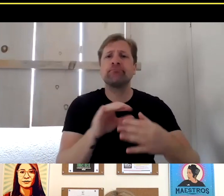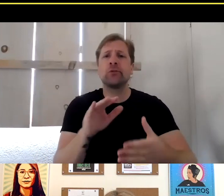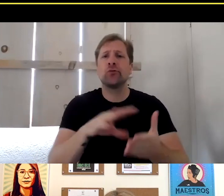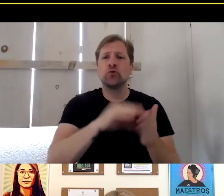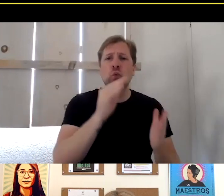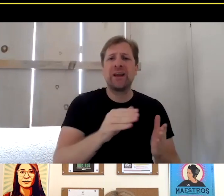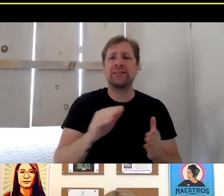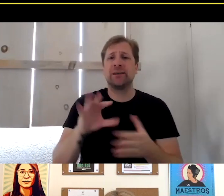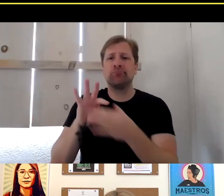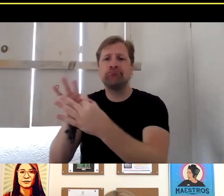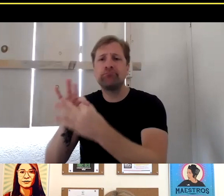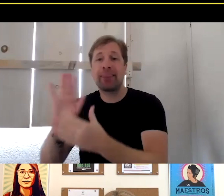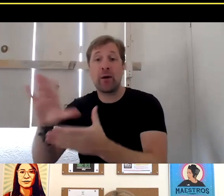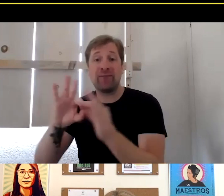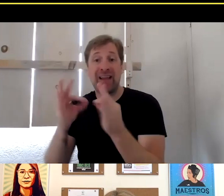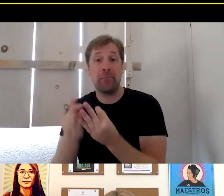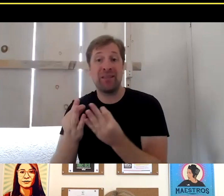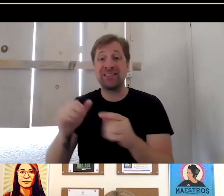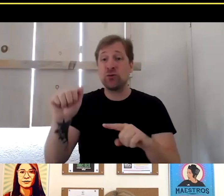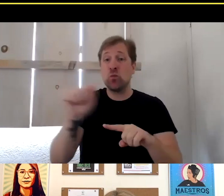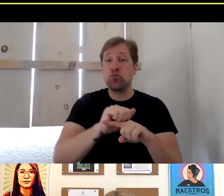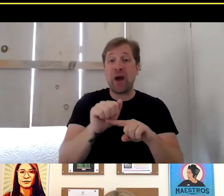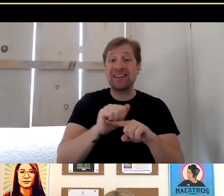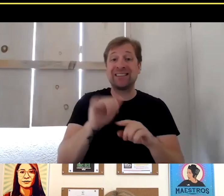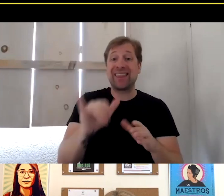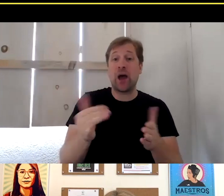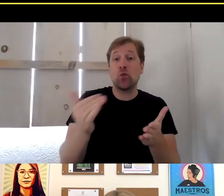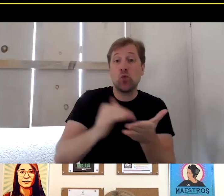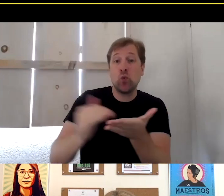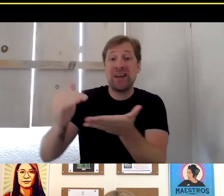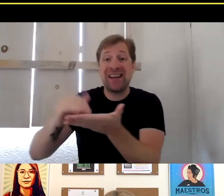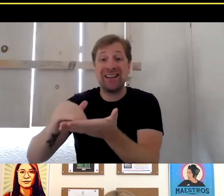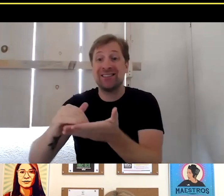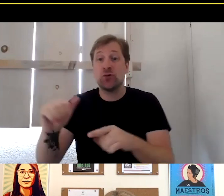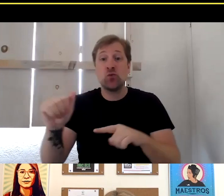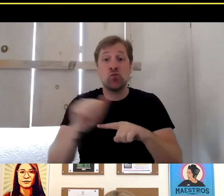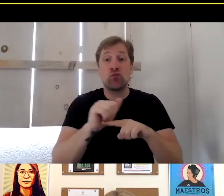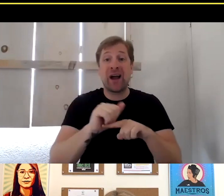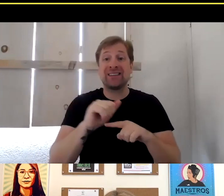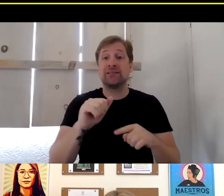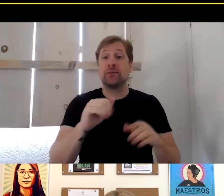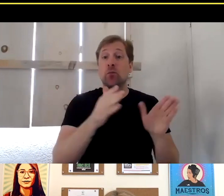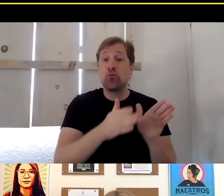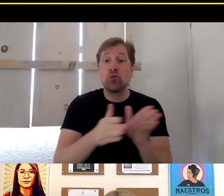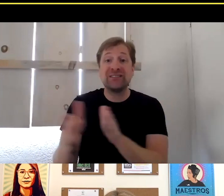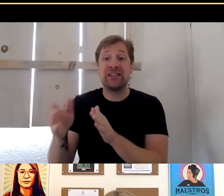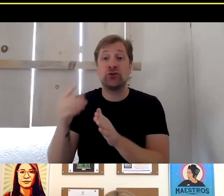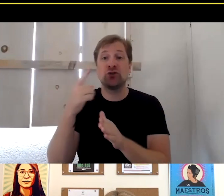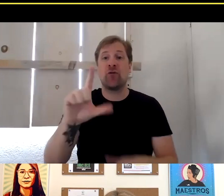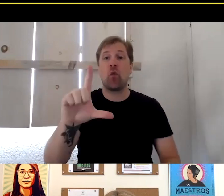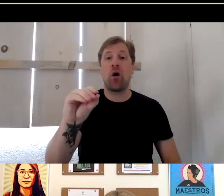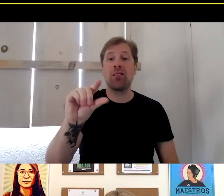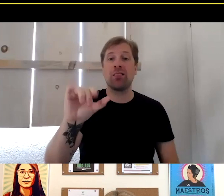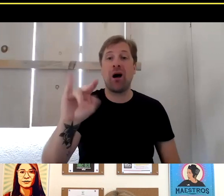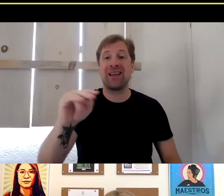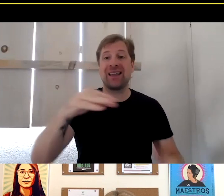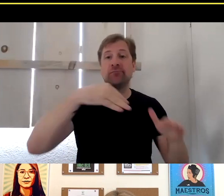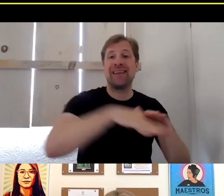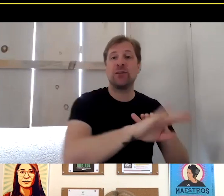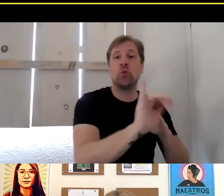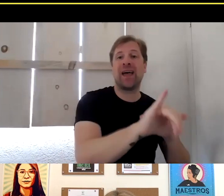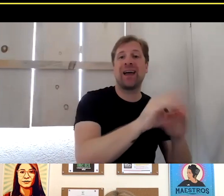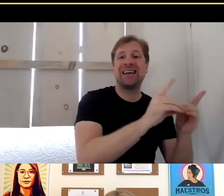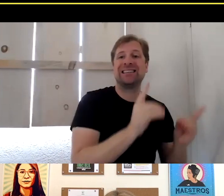to practice routines and practice what's the procedures for logging in to the district's